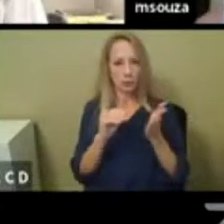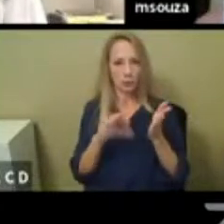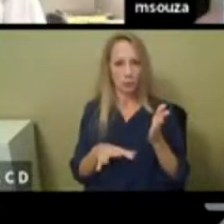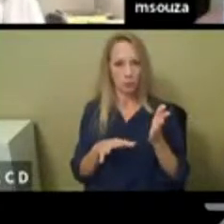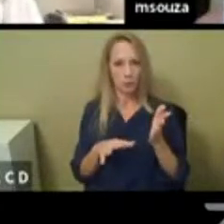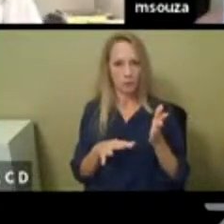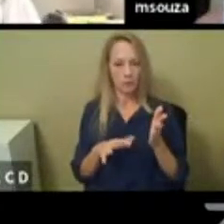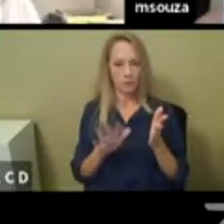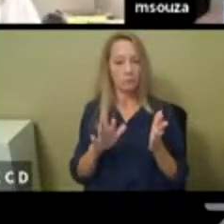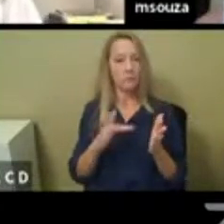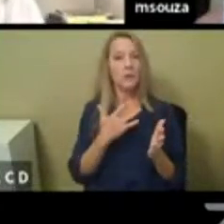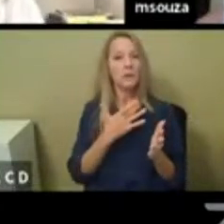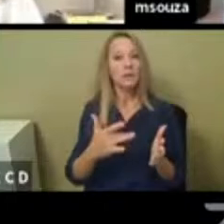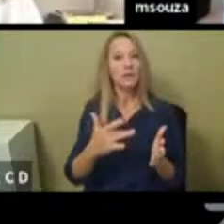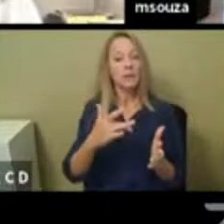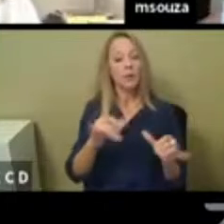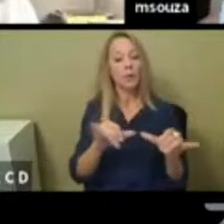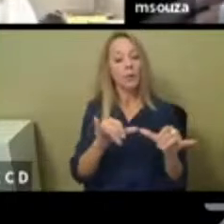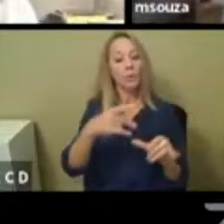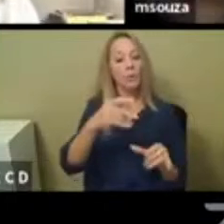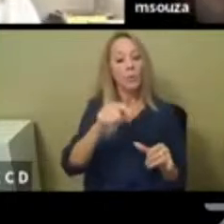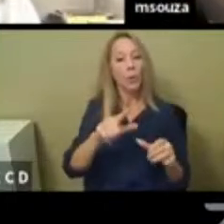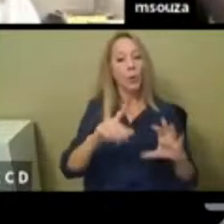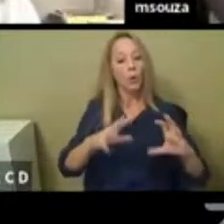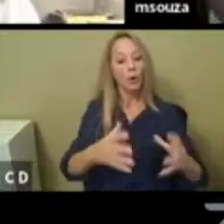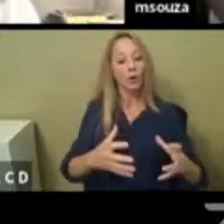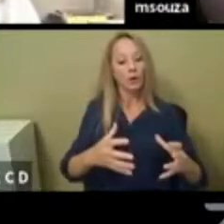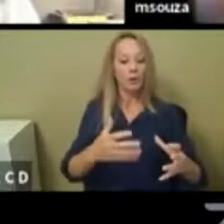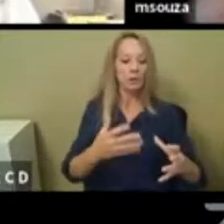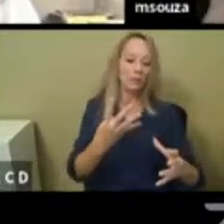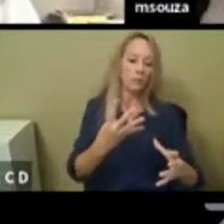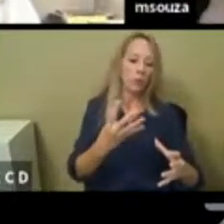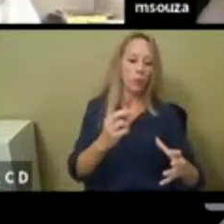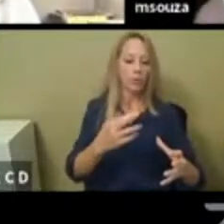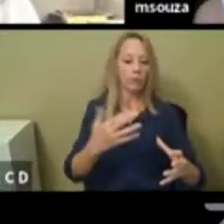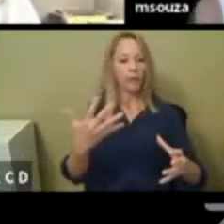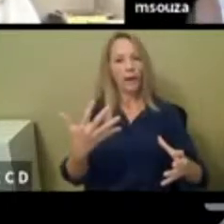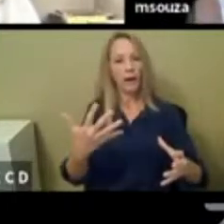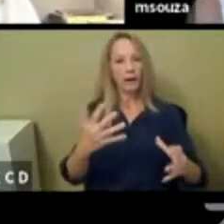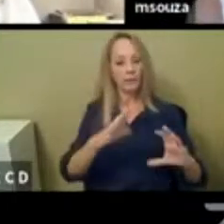So the typical pool size, sometimes the pool size was 4 or 5.